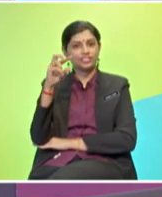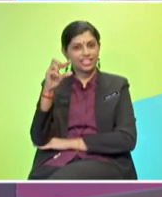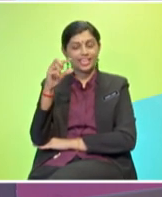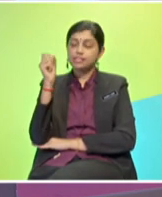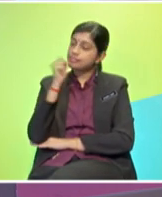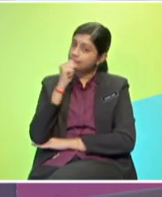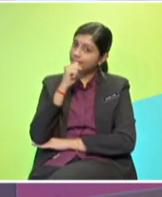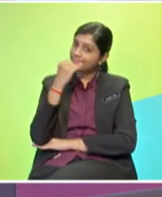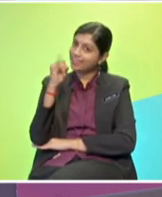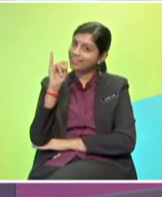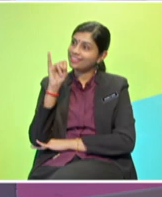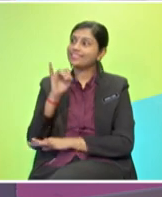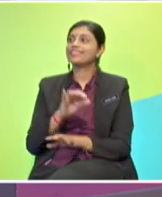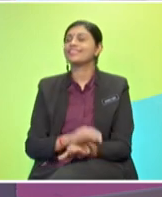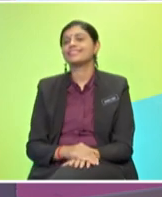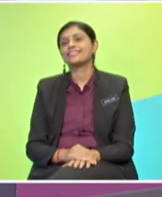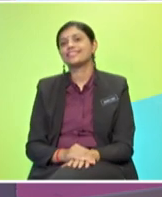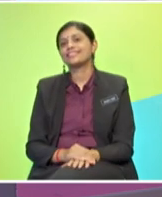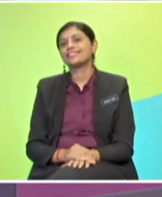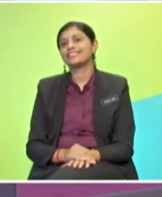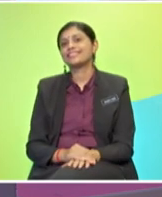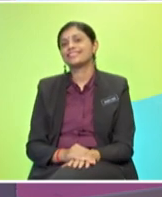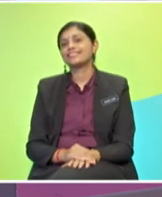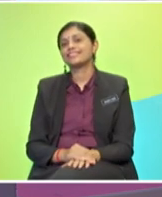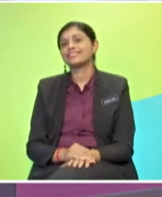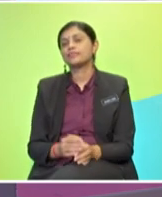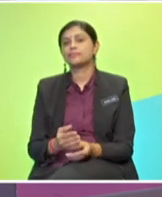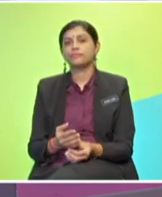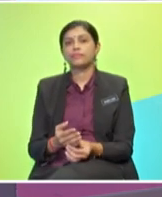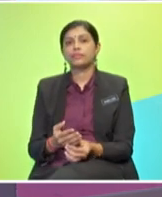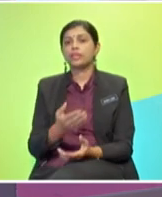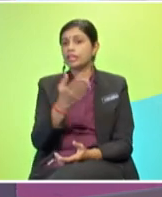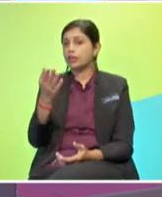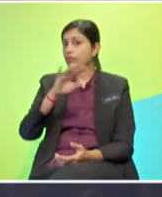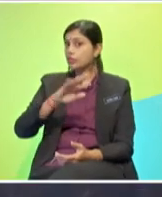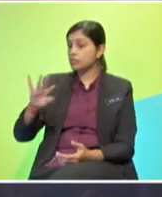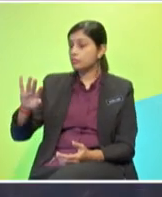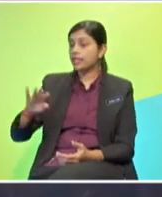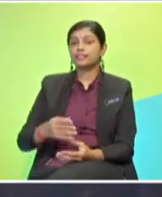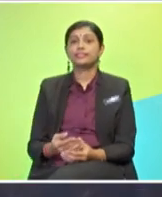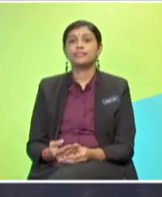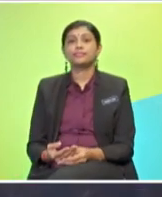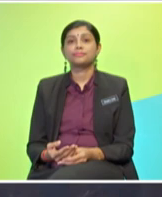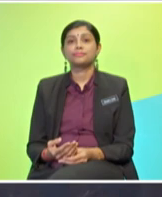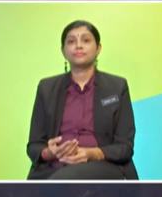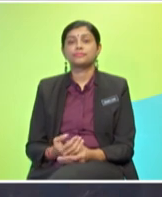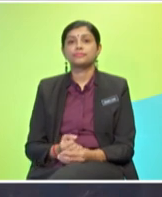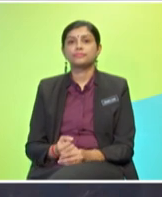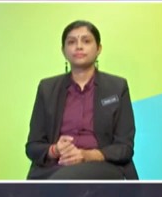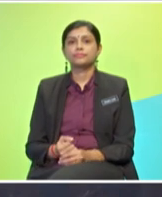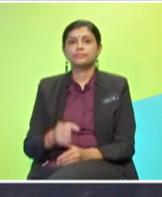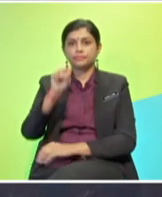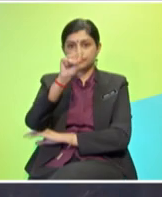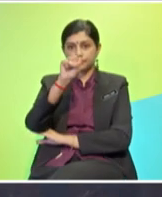S-I-N-G-I-N-G. Singing. Okay, fine. Can you spell the word? All right, so let's spell the word singing.